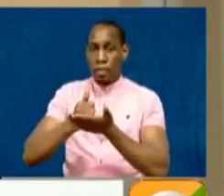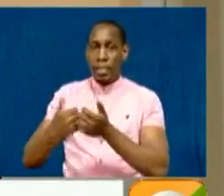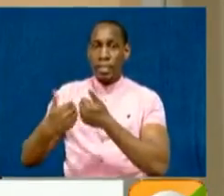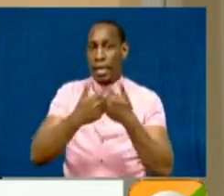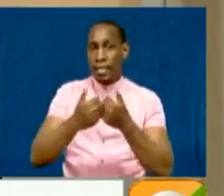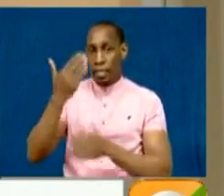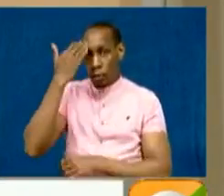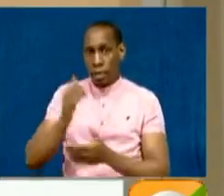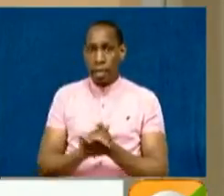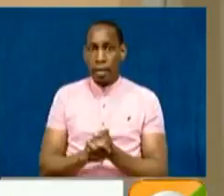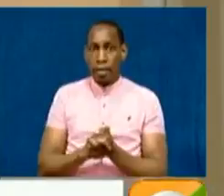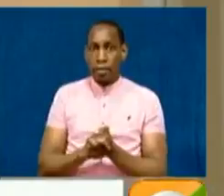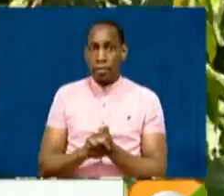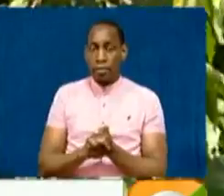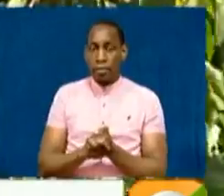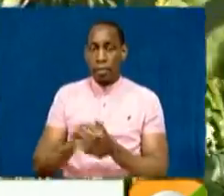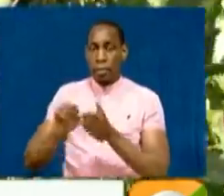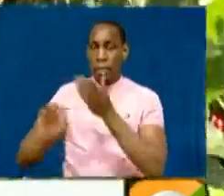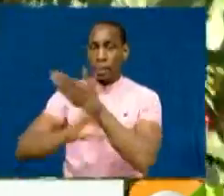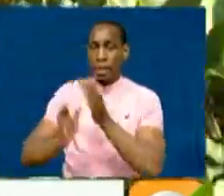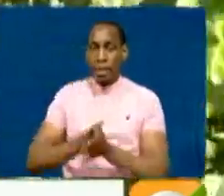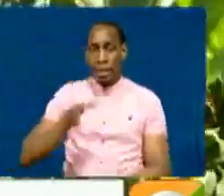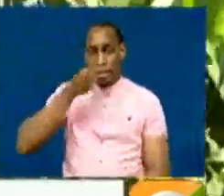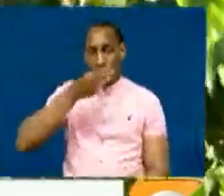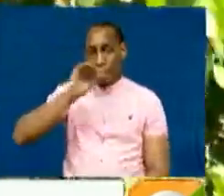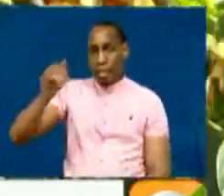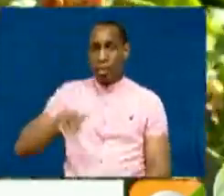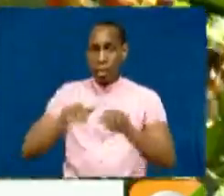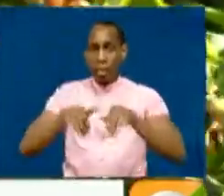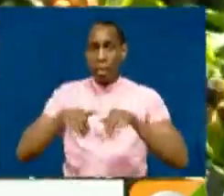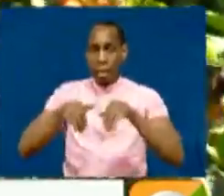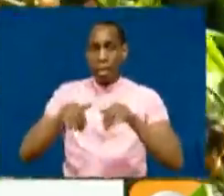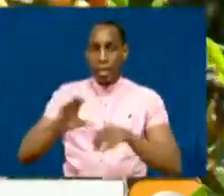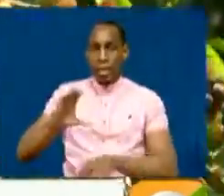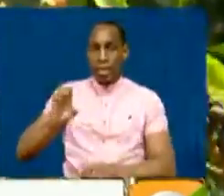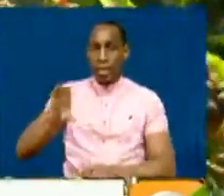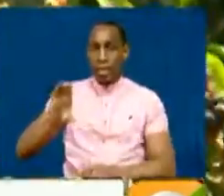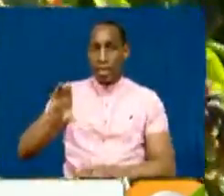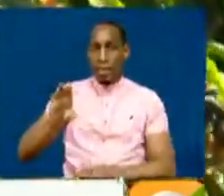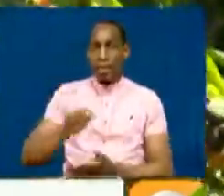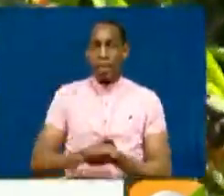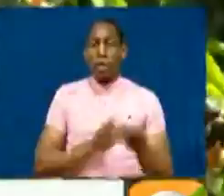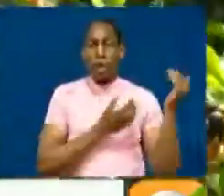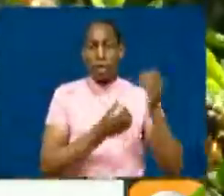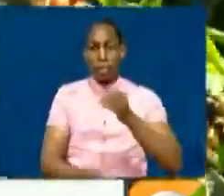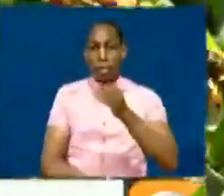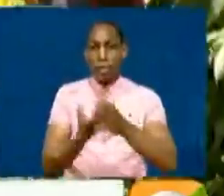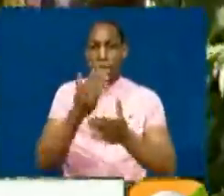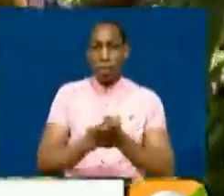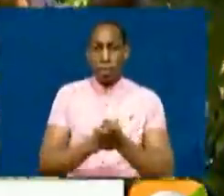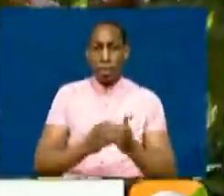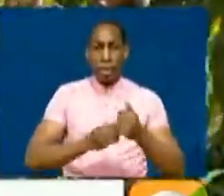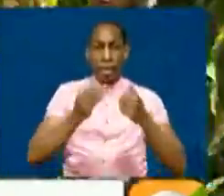suffers due to frost in the country. According to Nyeri County Agriculture CEC James Washihi, they expect production to move